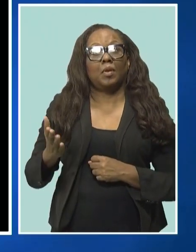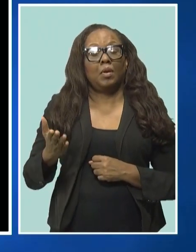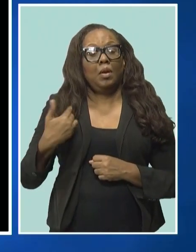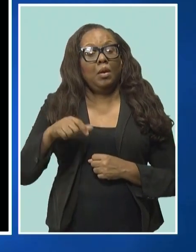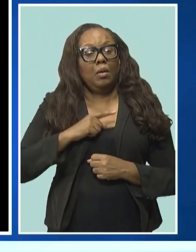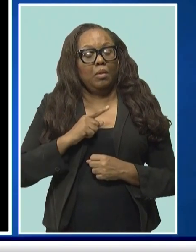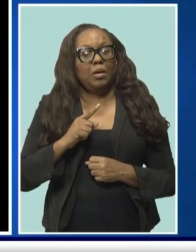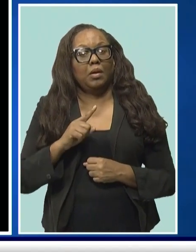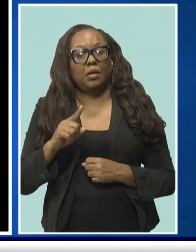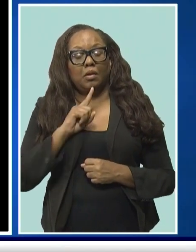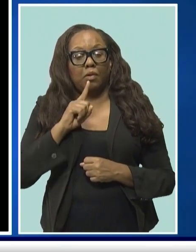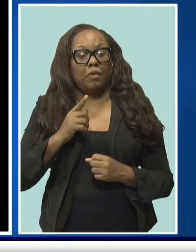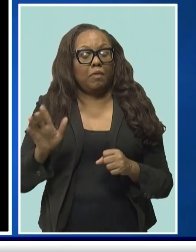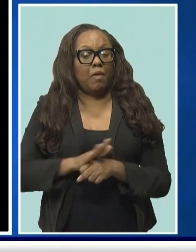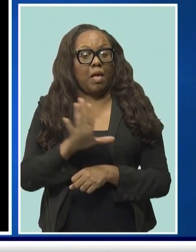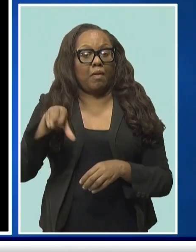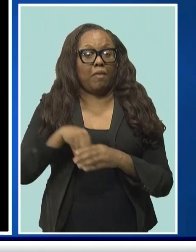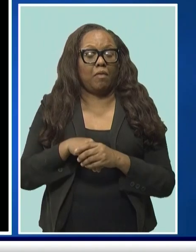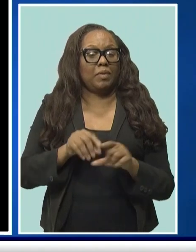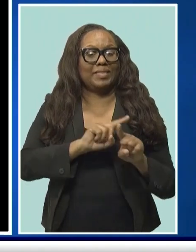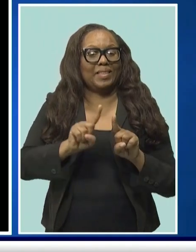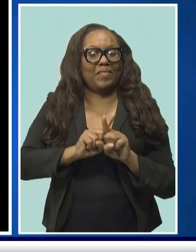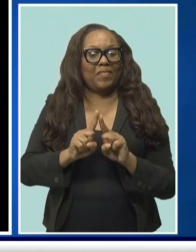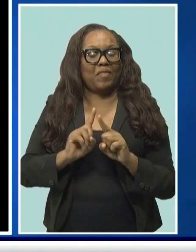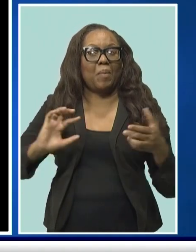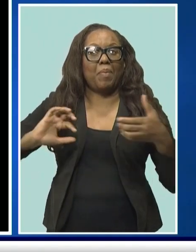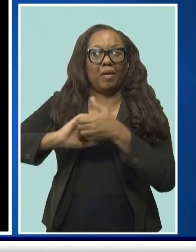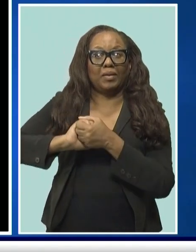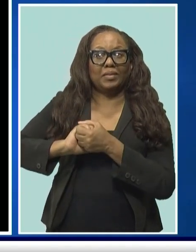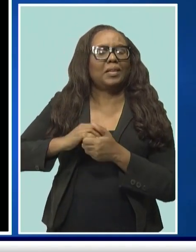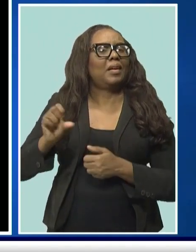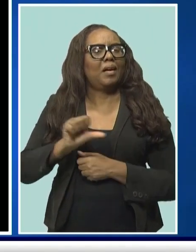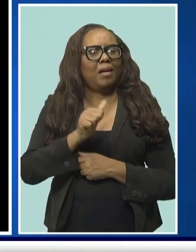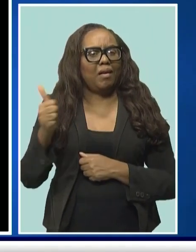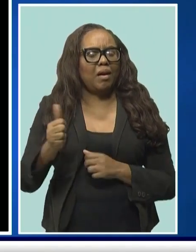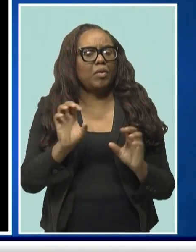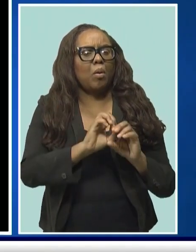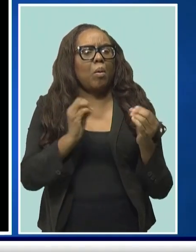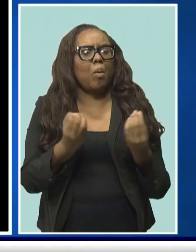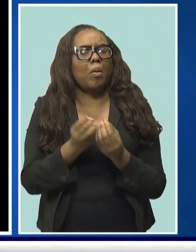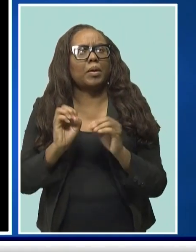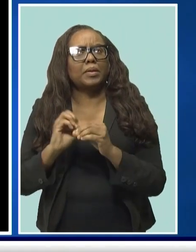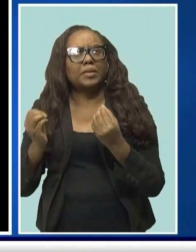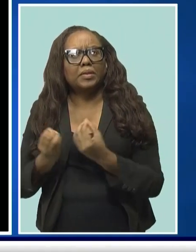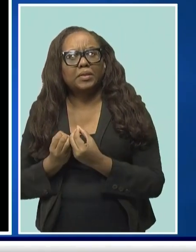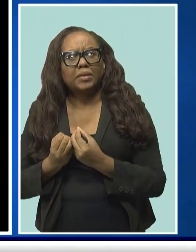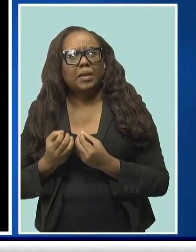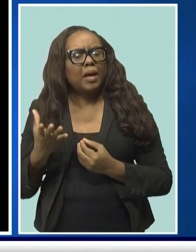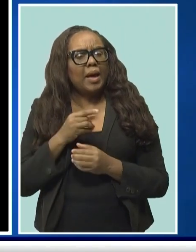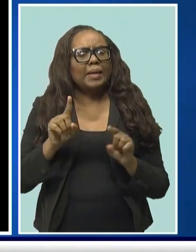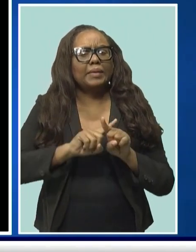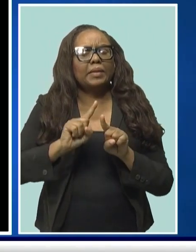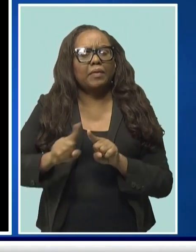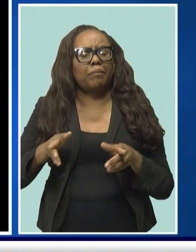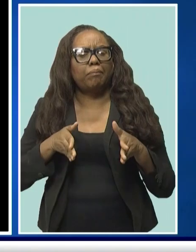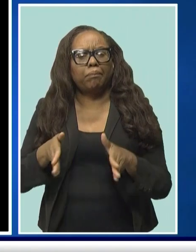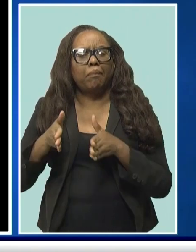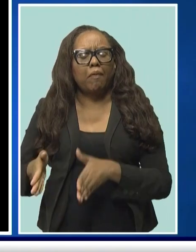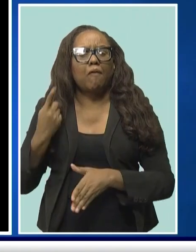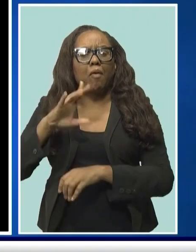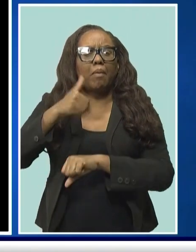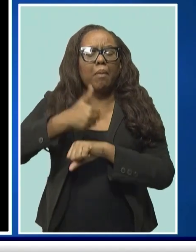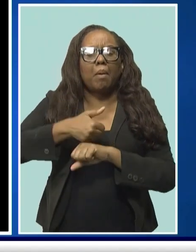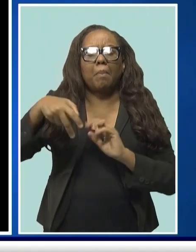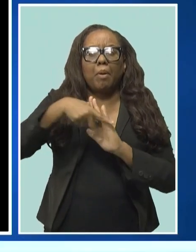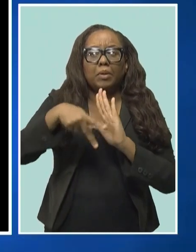social partners and civil society organizations in policy-making mechanisms to create a